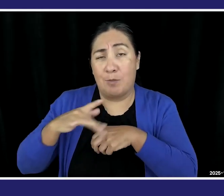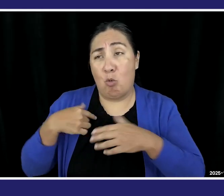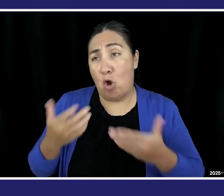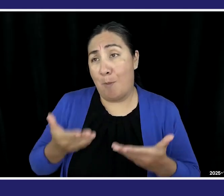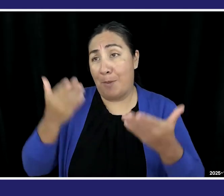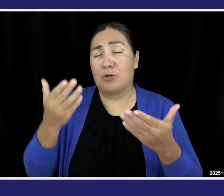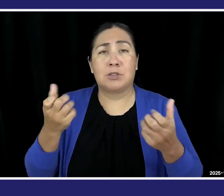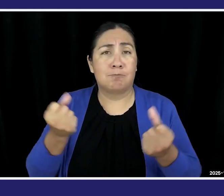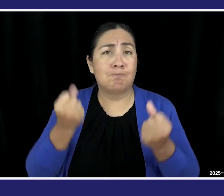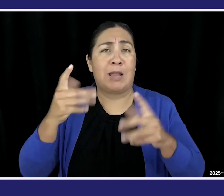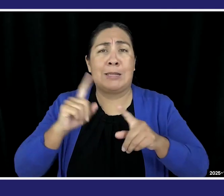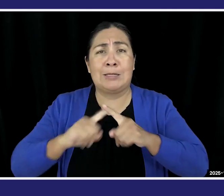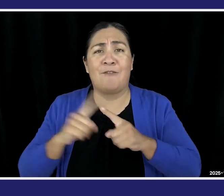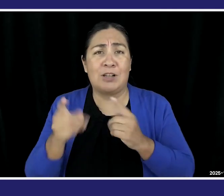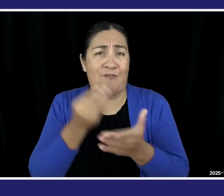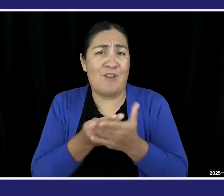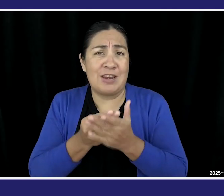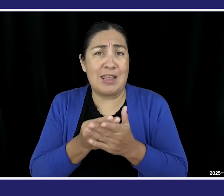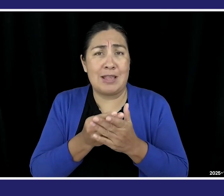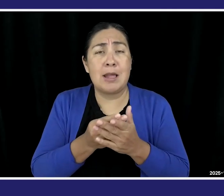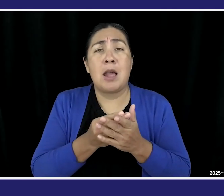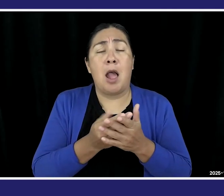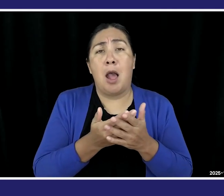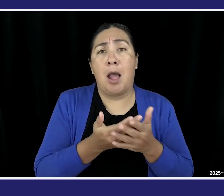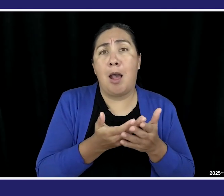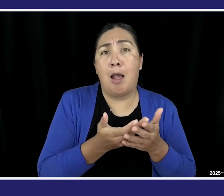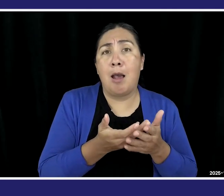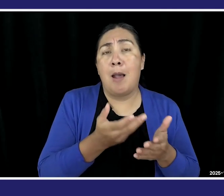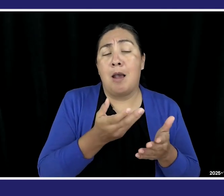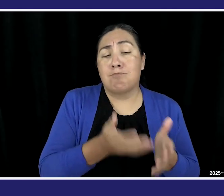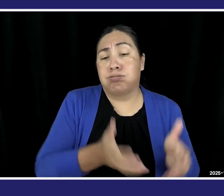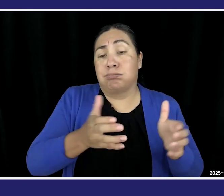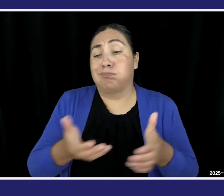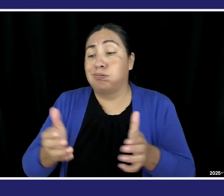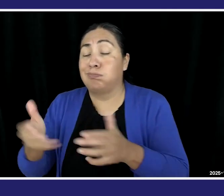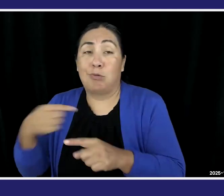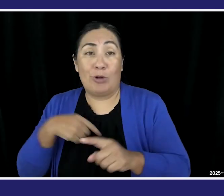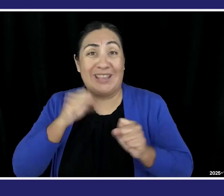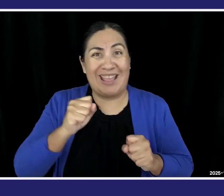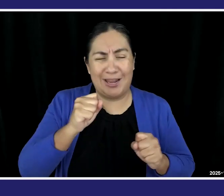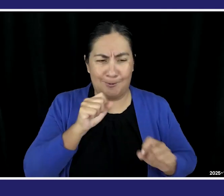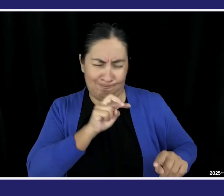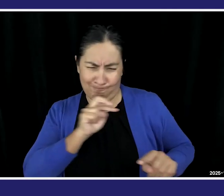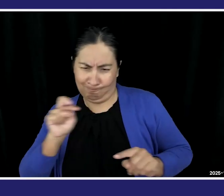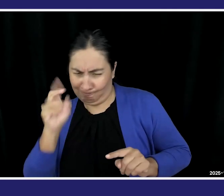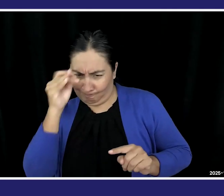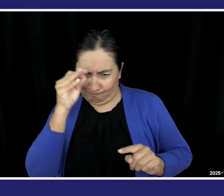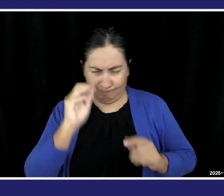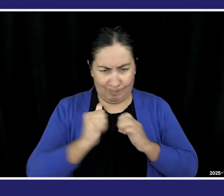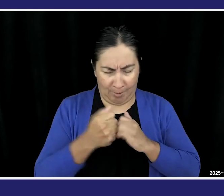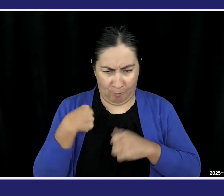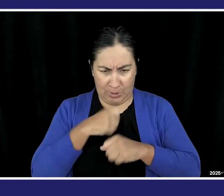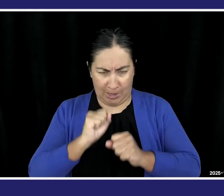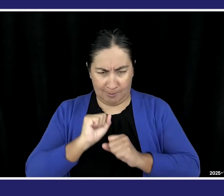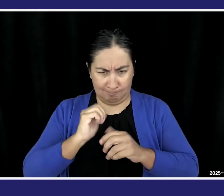variety of funding buckets to really think about implementation of our statewide strategies. And so we want to be